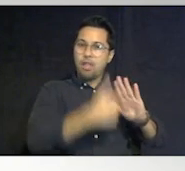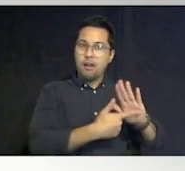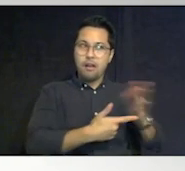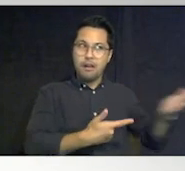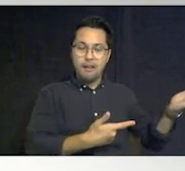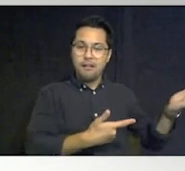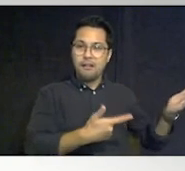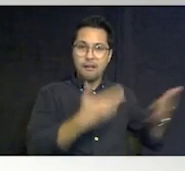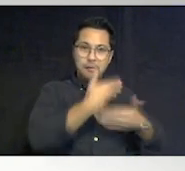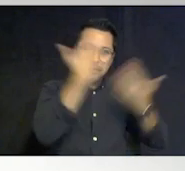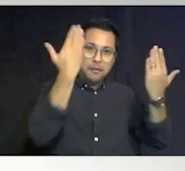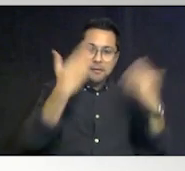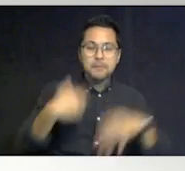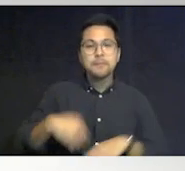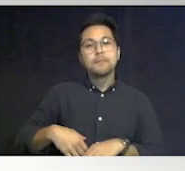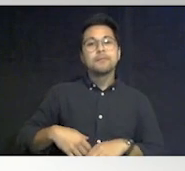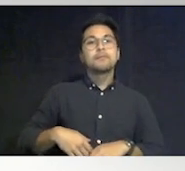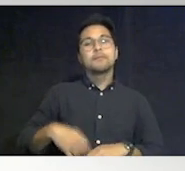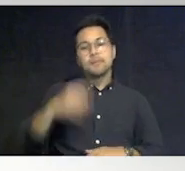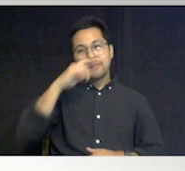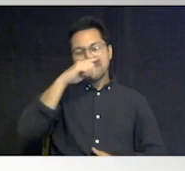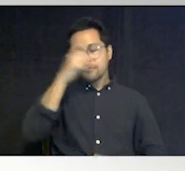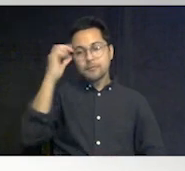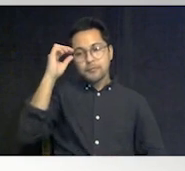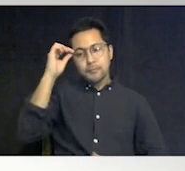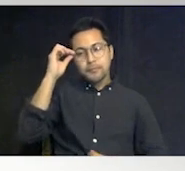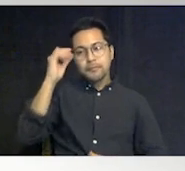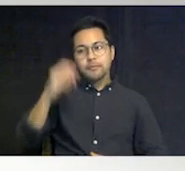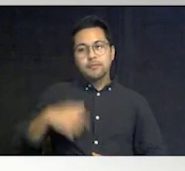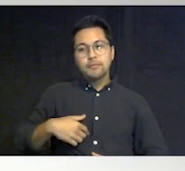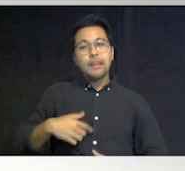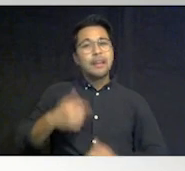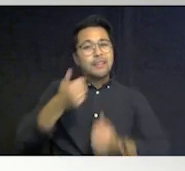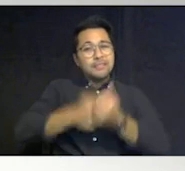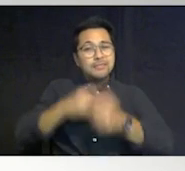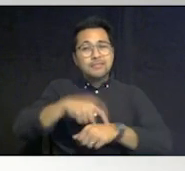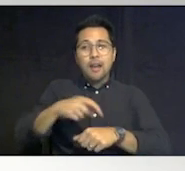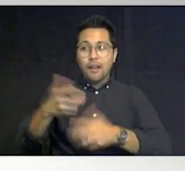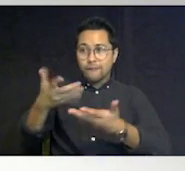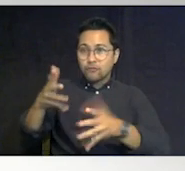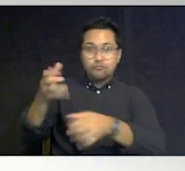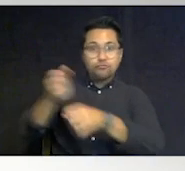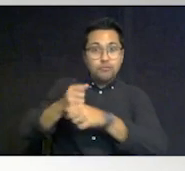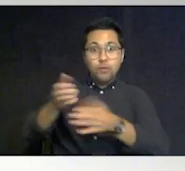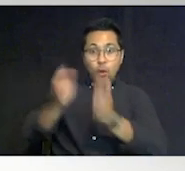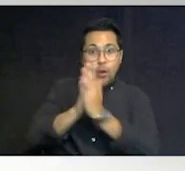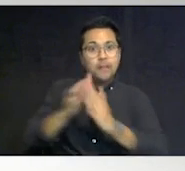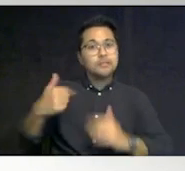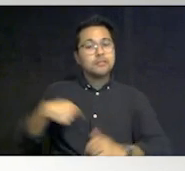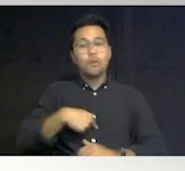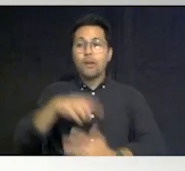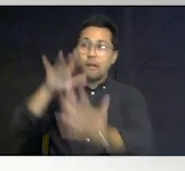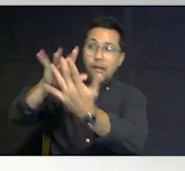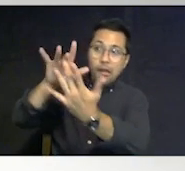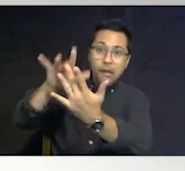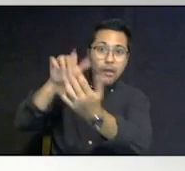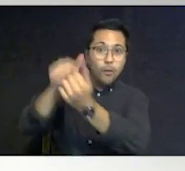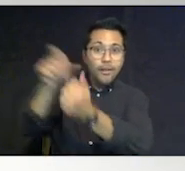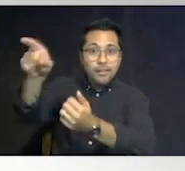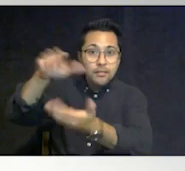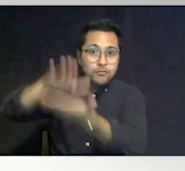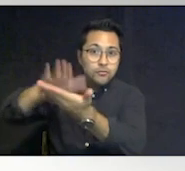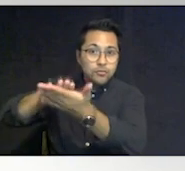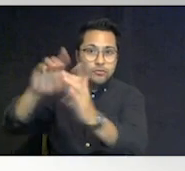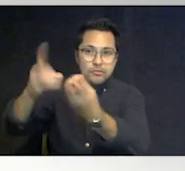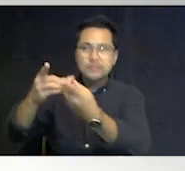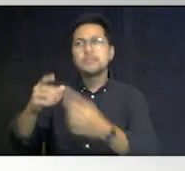our agreement rates to participate are relatively high. And every time that we do get a request, we'll consult with the district and say, hey, especially